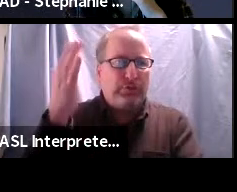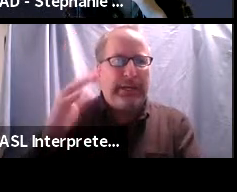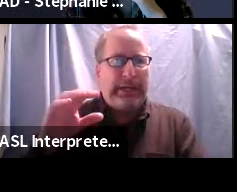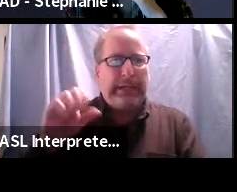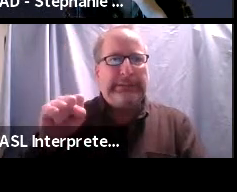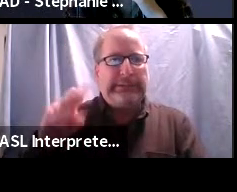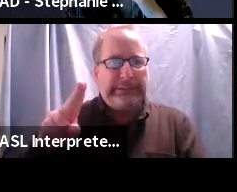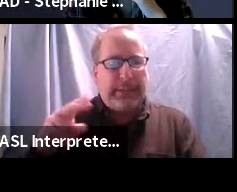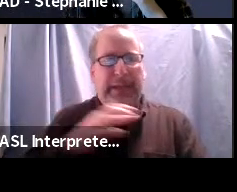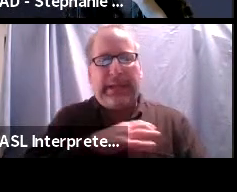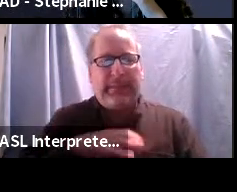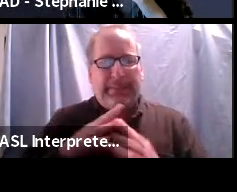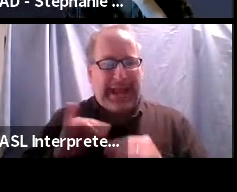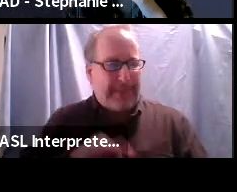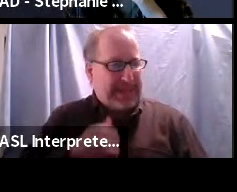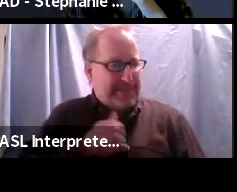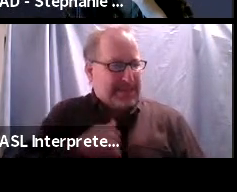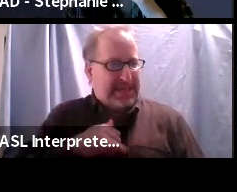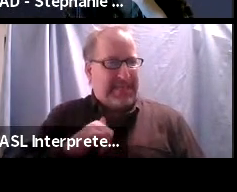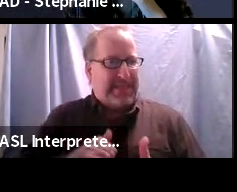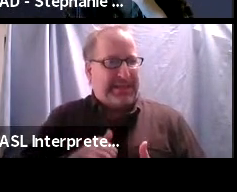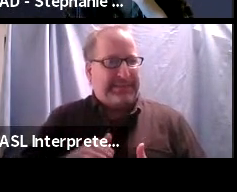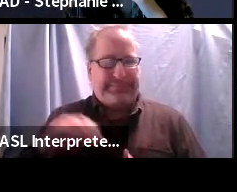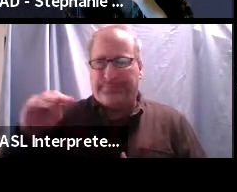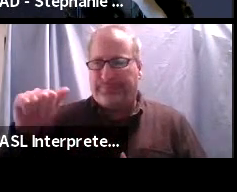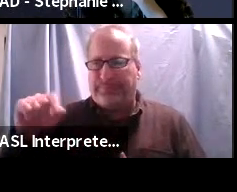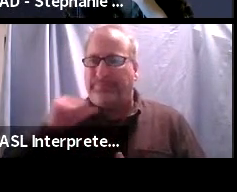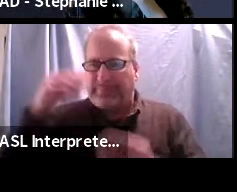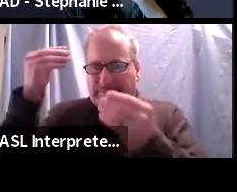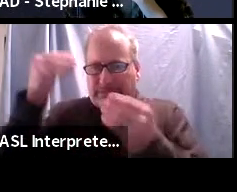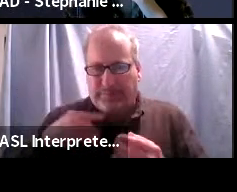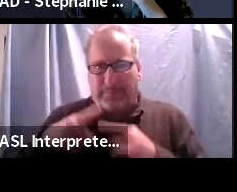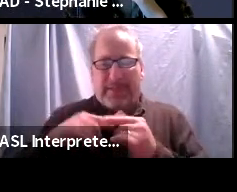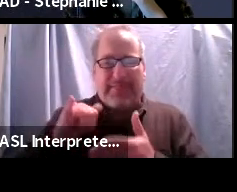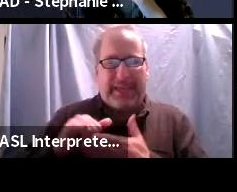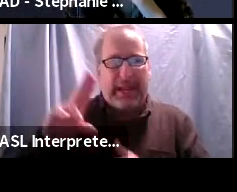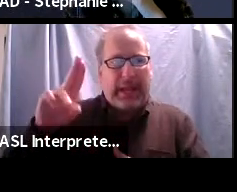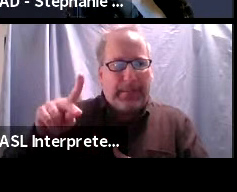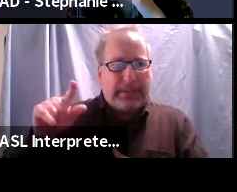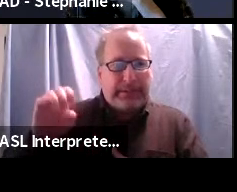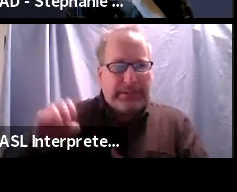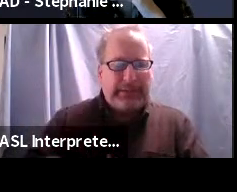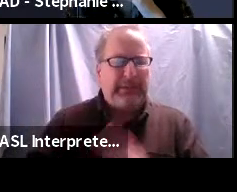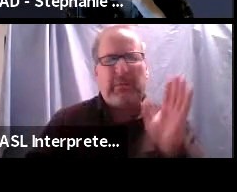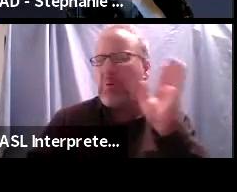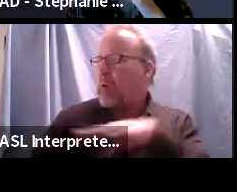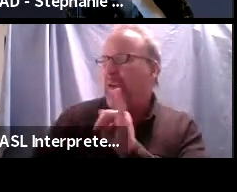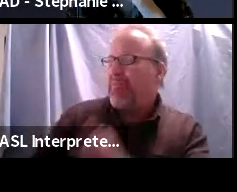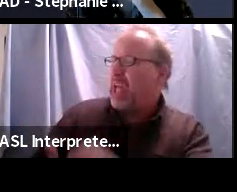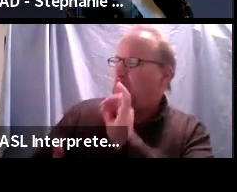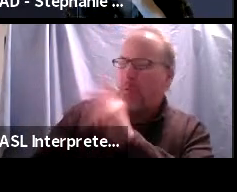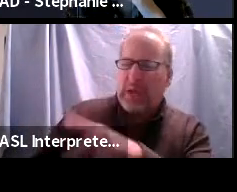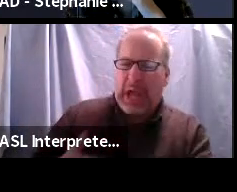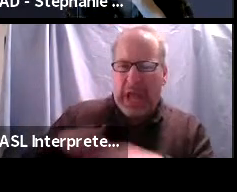I apologize, Matt didn't inform me about this update. Oh, no, it's okay. I can definitely,